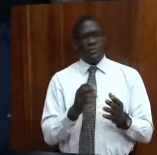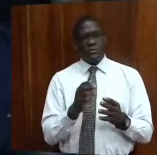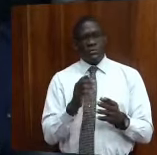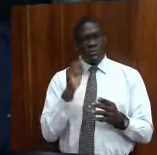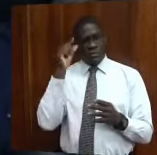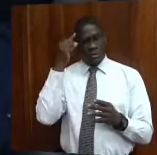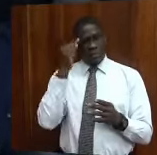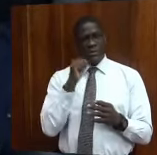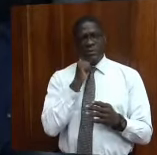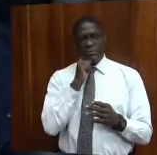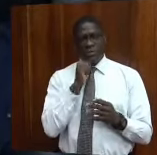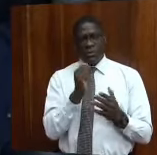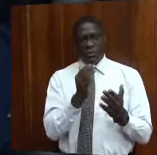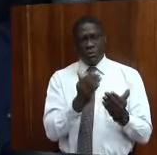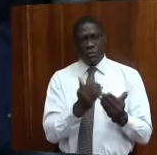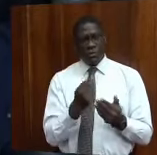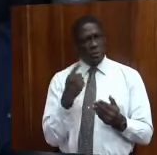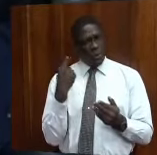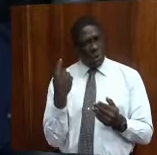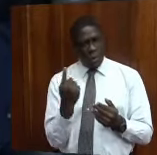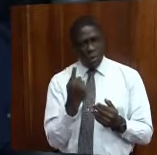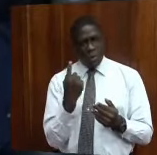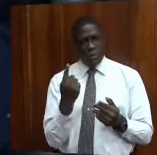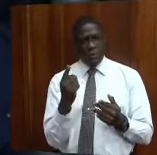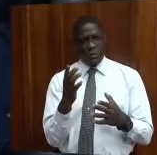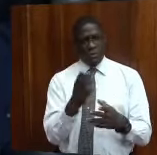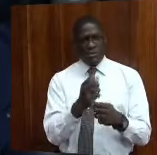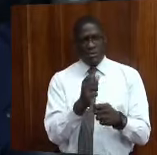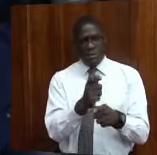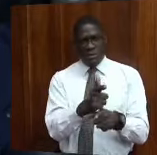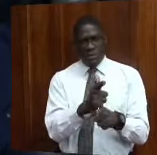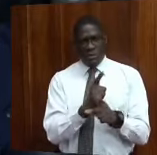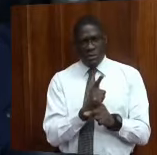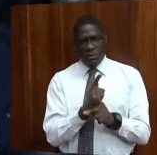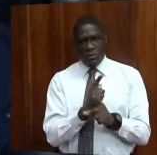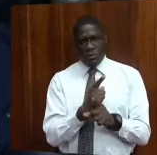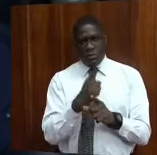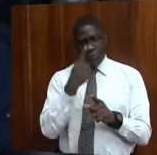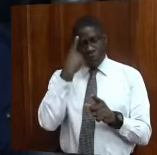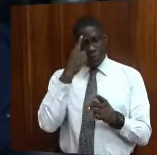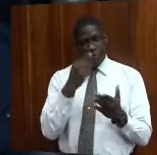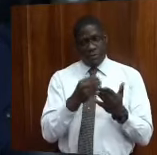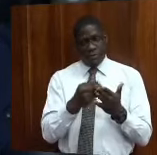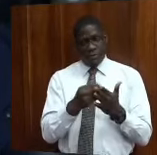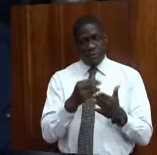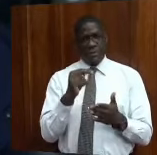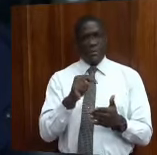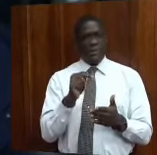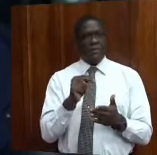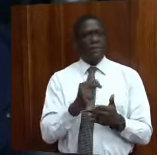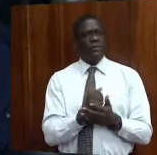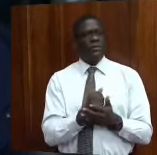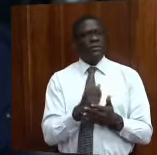you will note that for the first time, 80% of our financing needs are programmed from concessionary